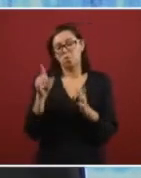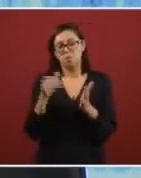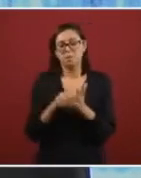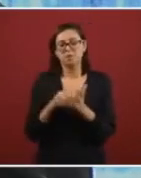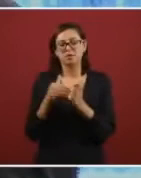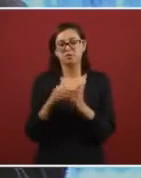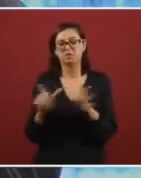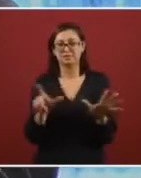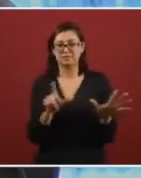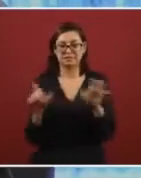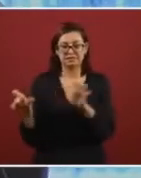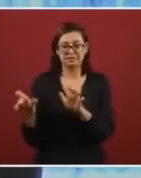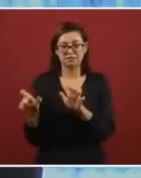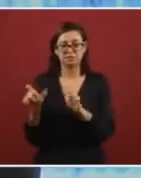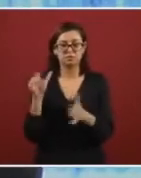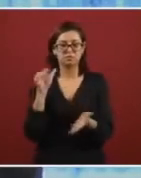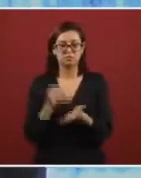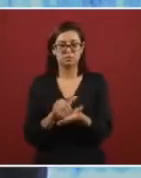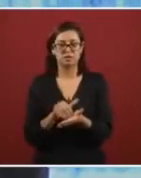a production of